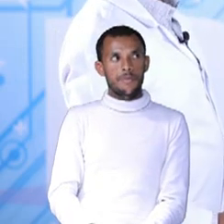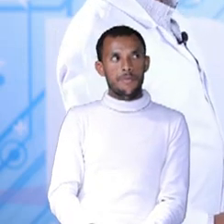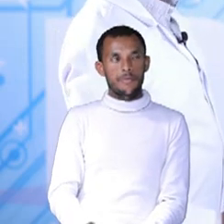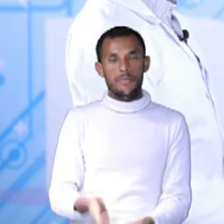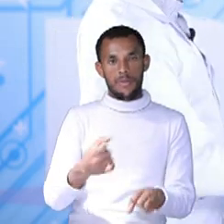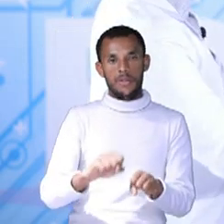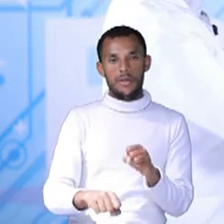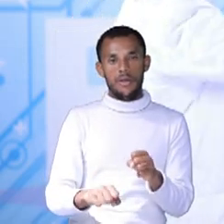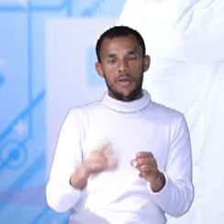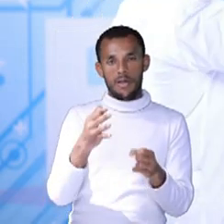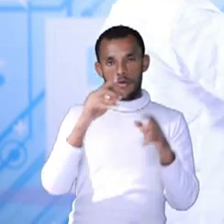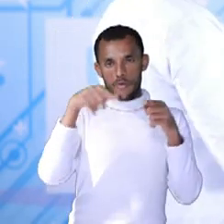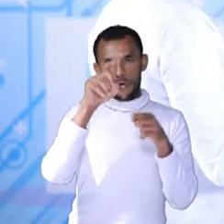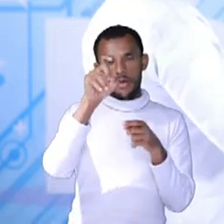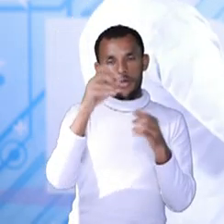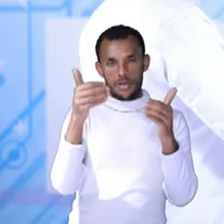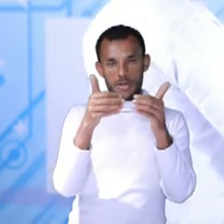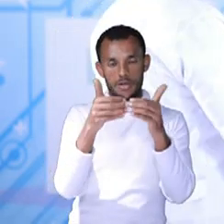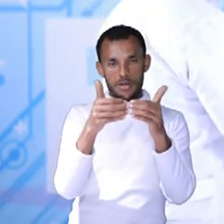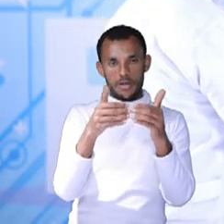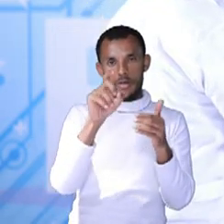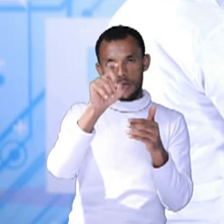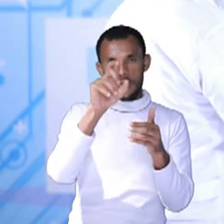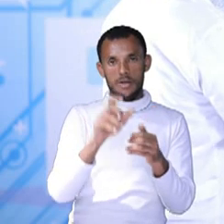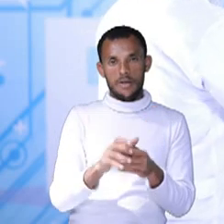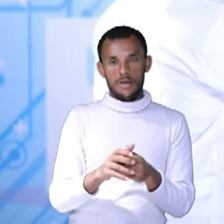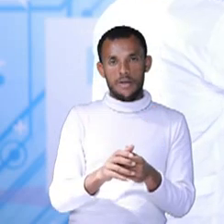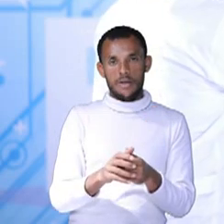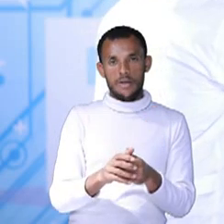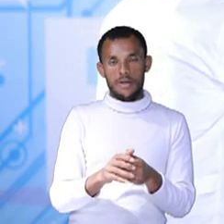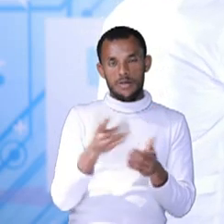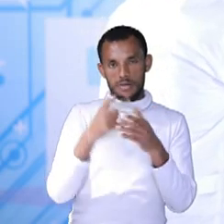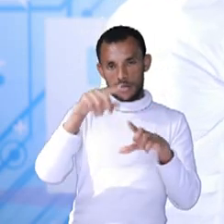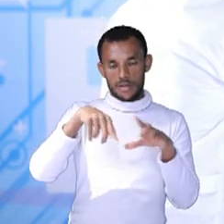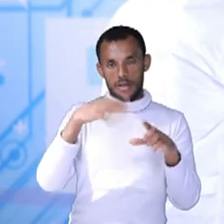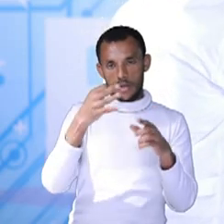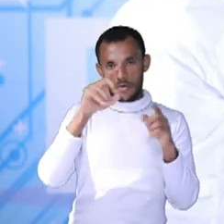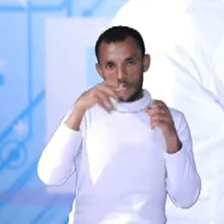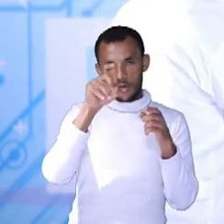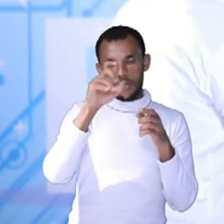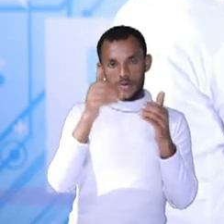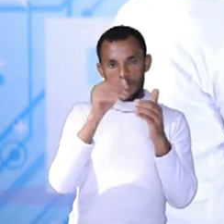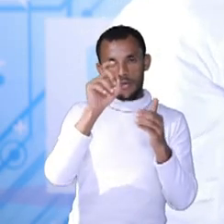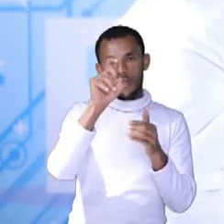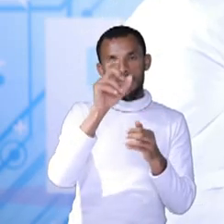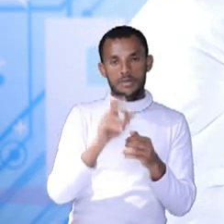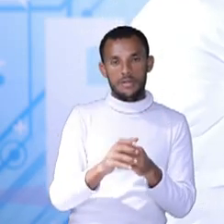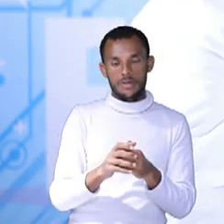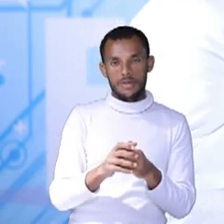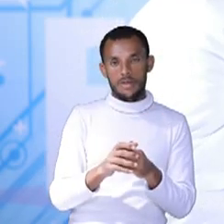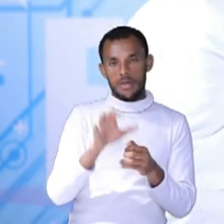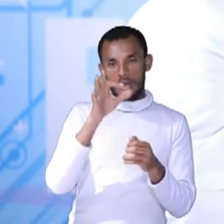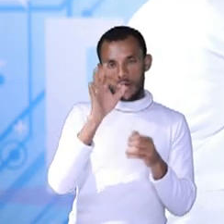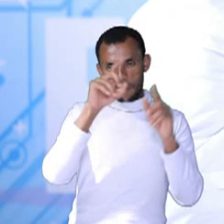Okay, so f of x is equal to x at this line. If x equal to x is this line,